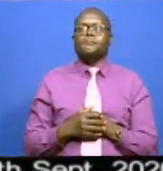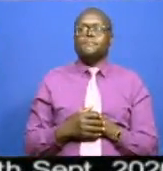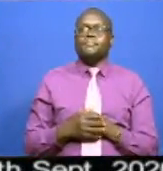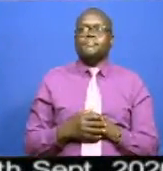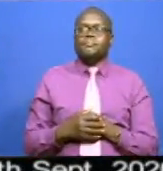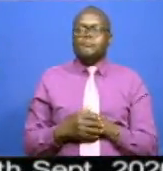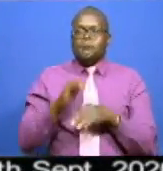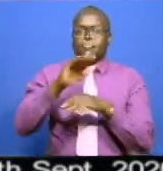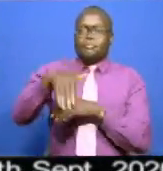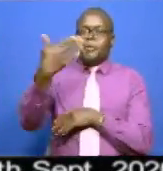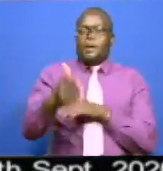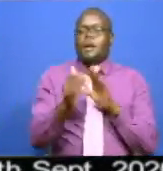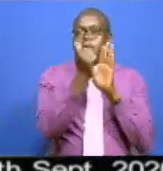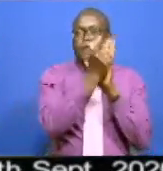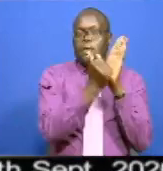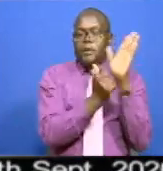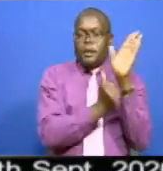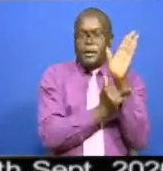Next order.